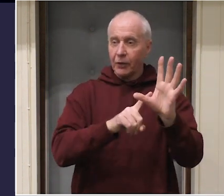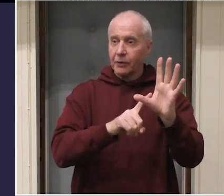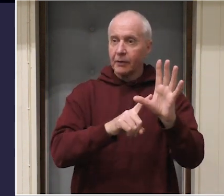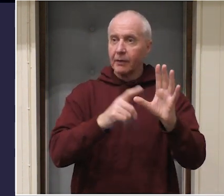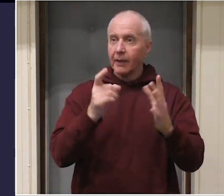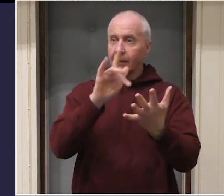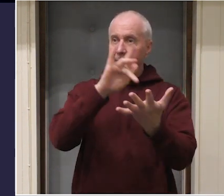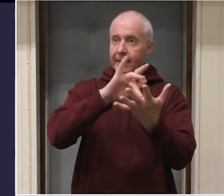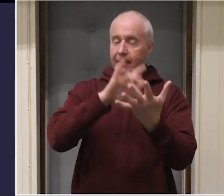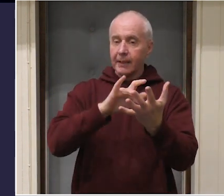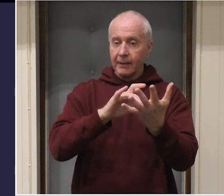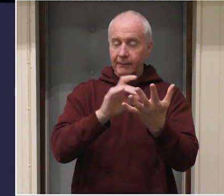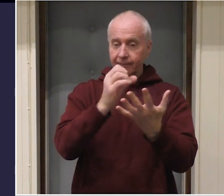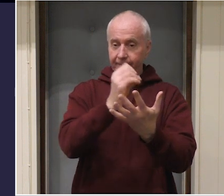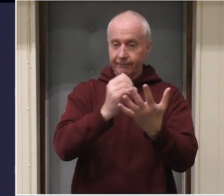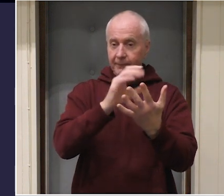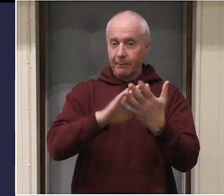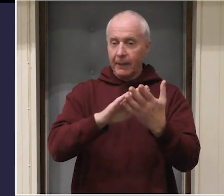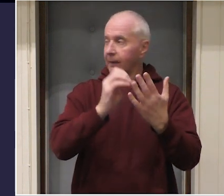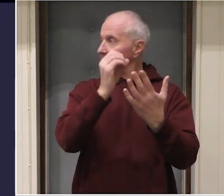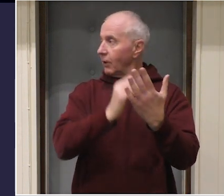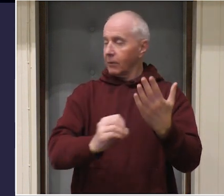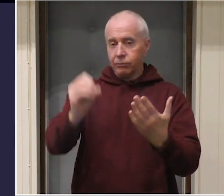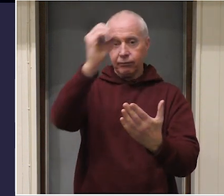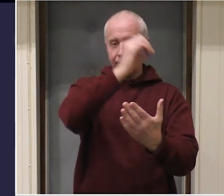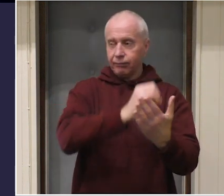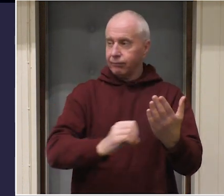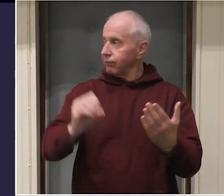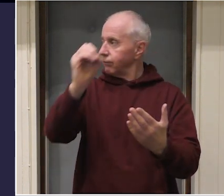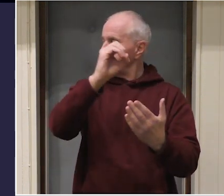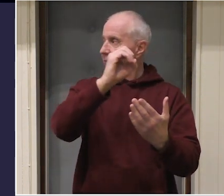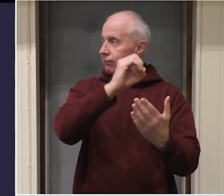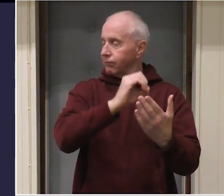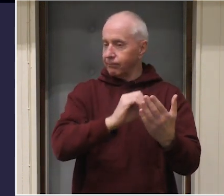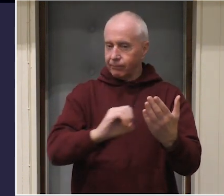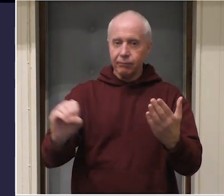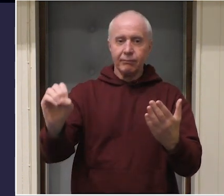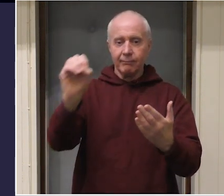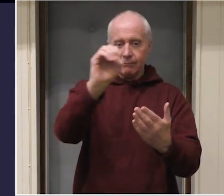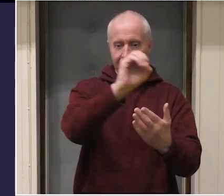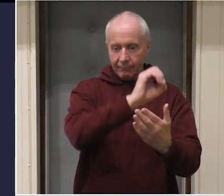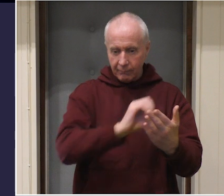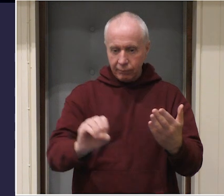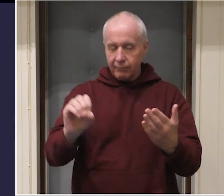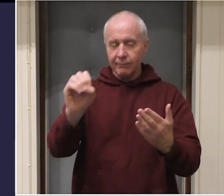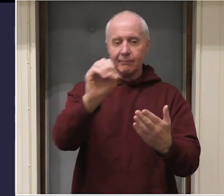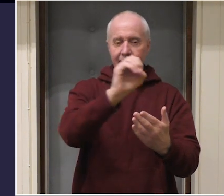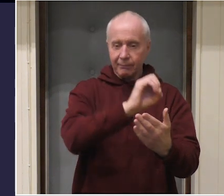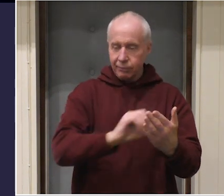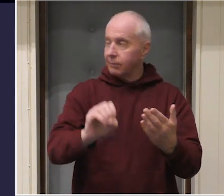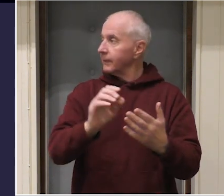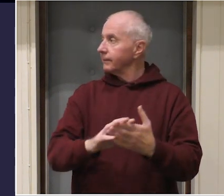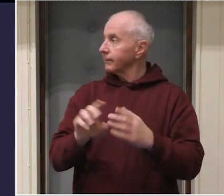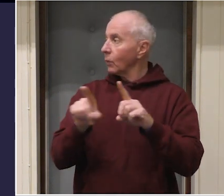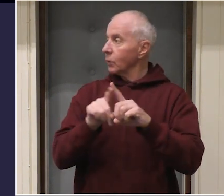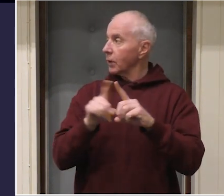eccentric orbit, which means instead of being in a nice circle like this, they do like that. And that means also